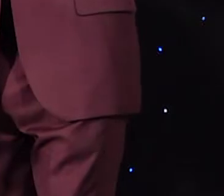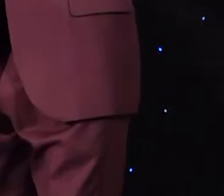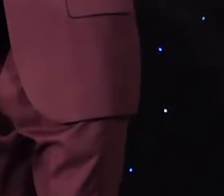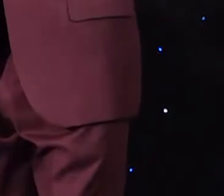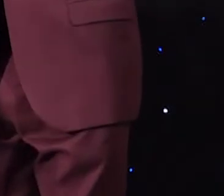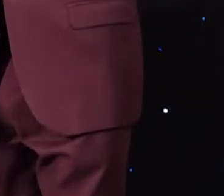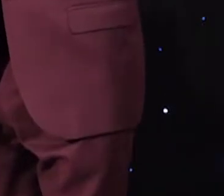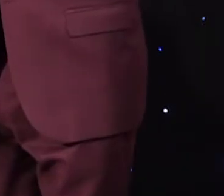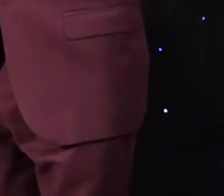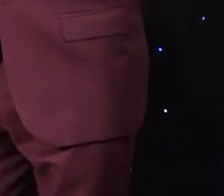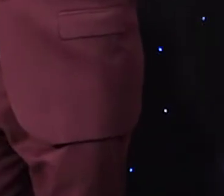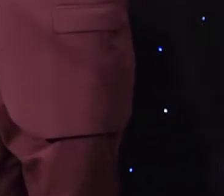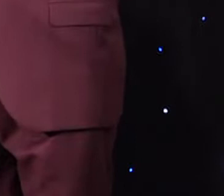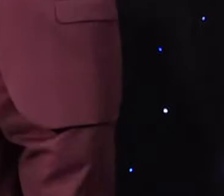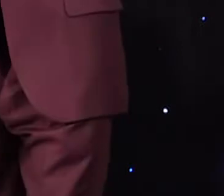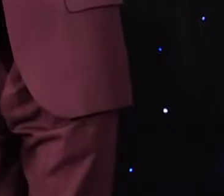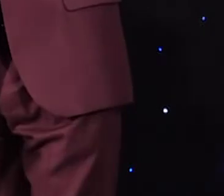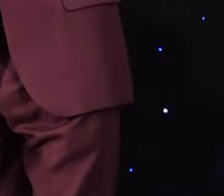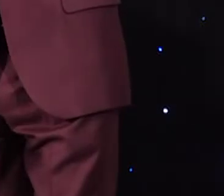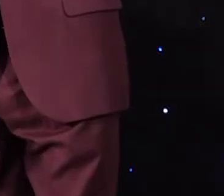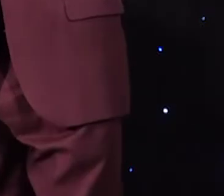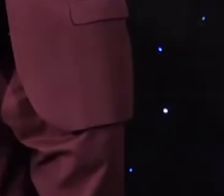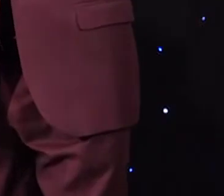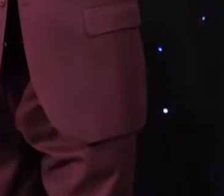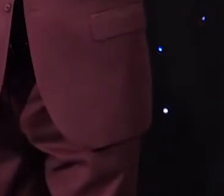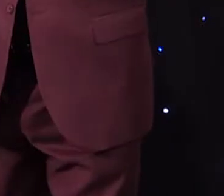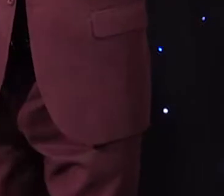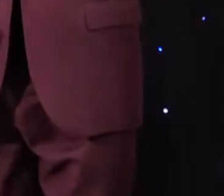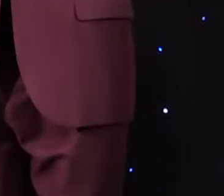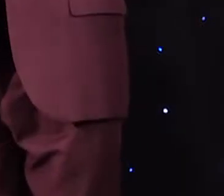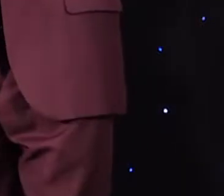What is preventing us from living a victorious Christian life is in